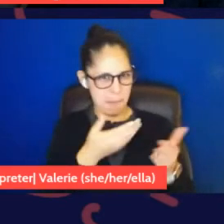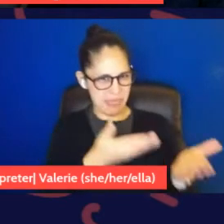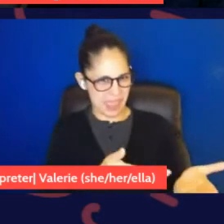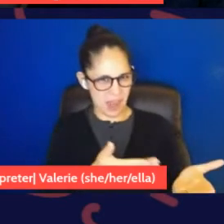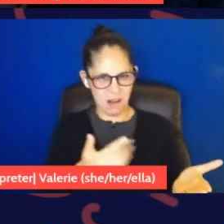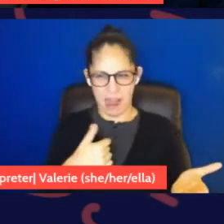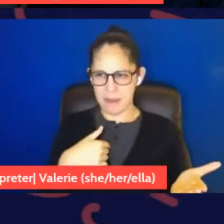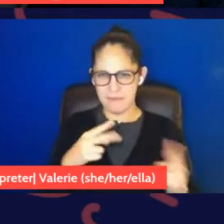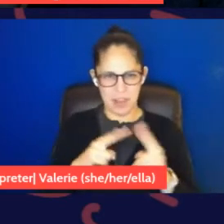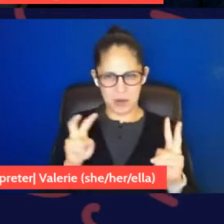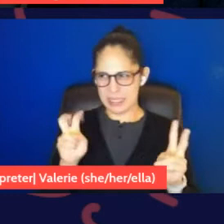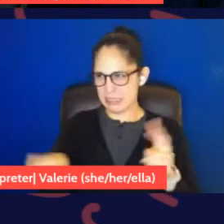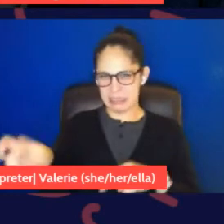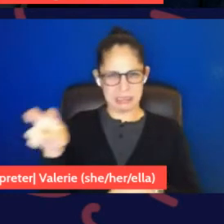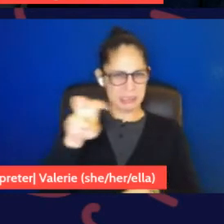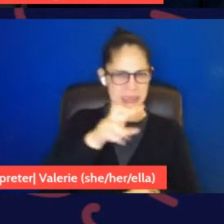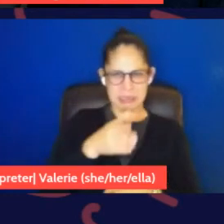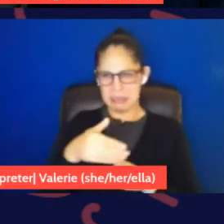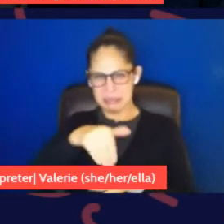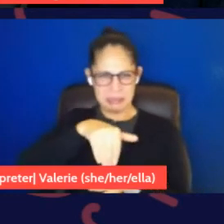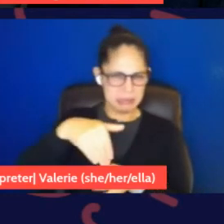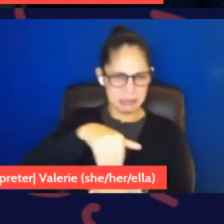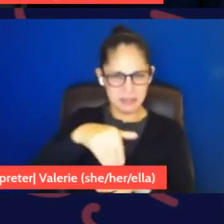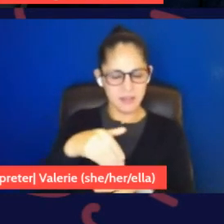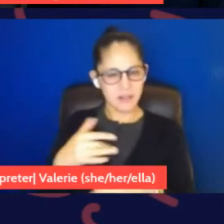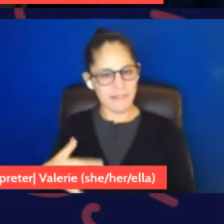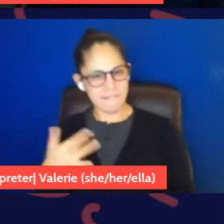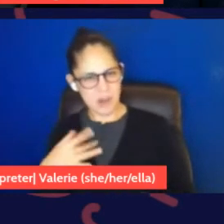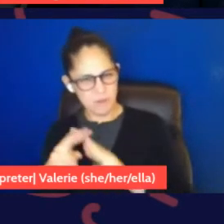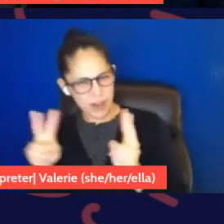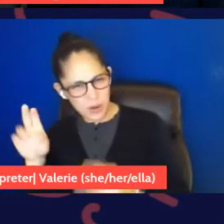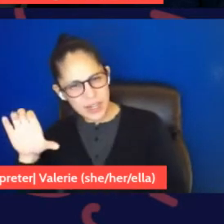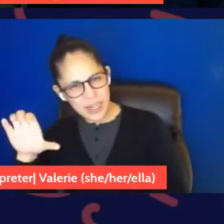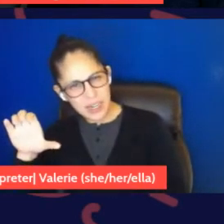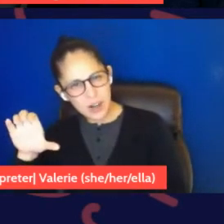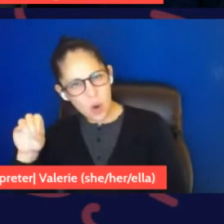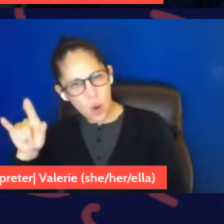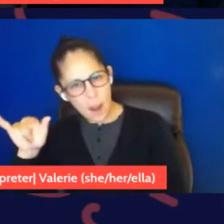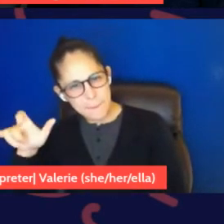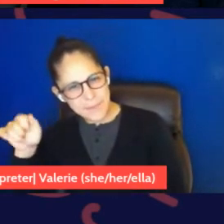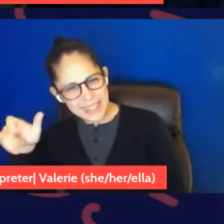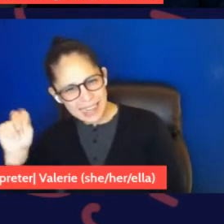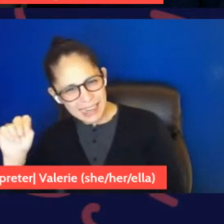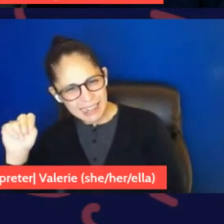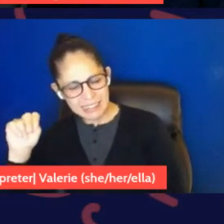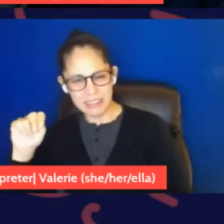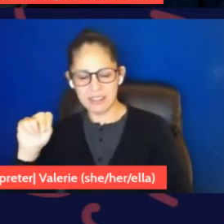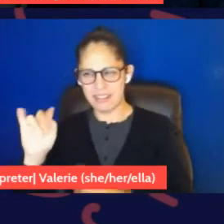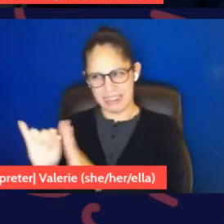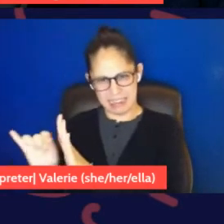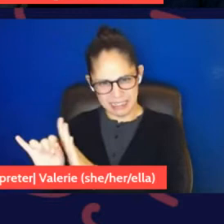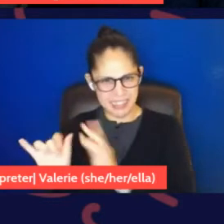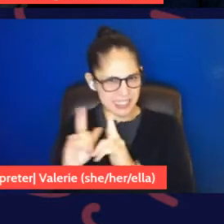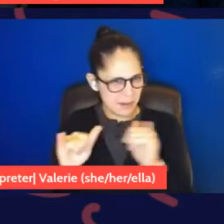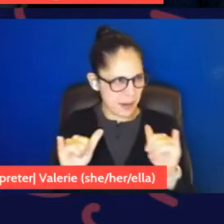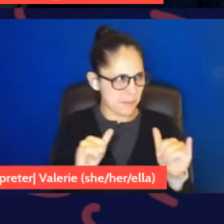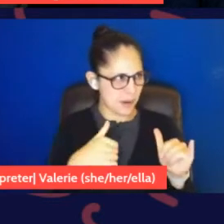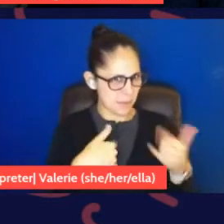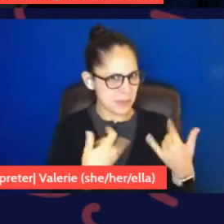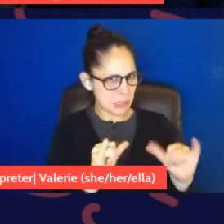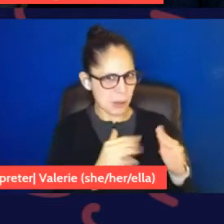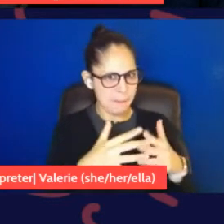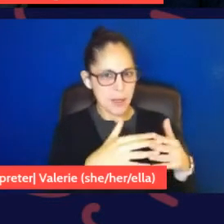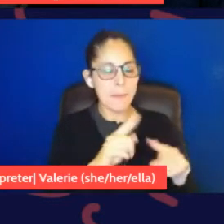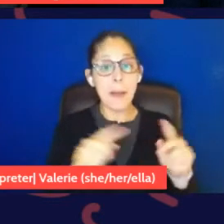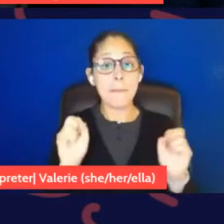feel very American, but I'm neither really in the eyes of a lot of people. You know, it's the kind of thing where